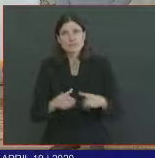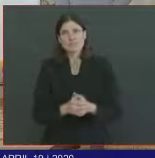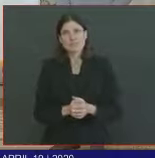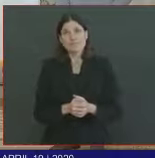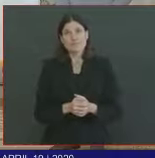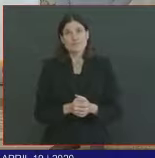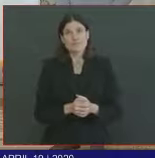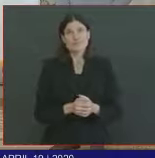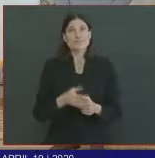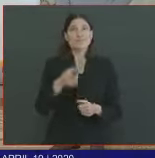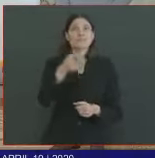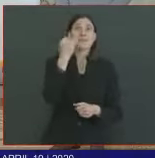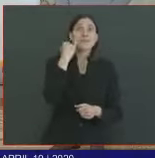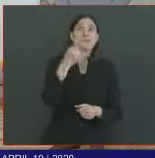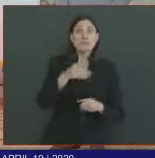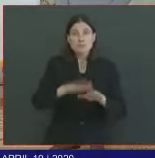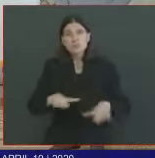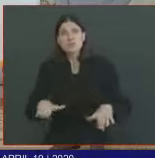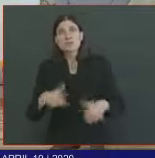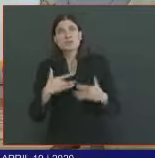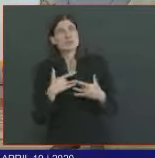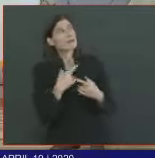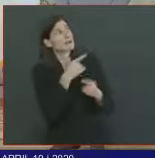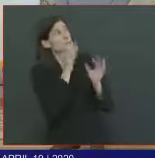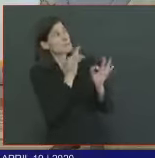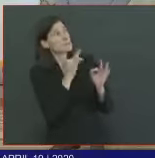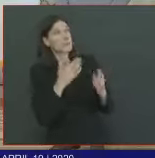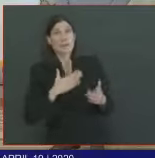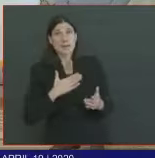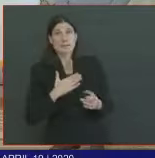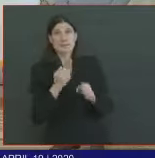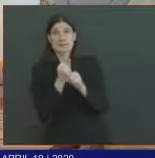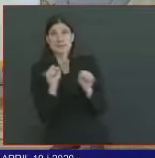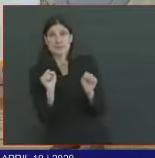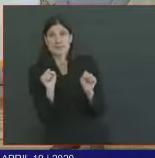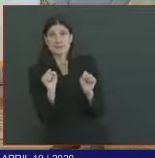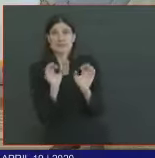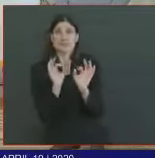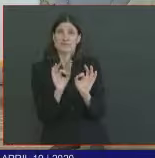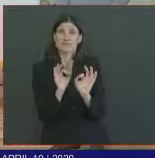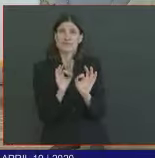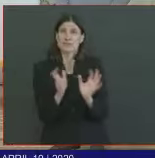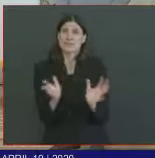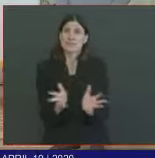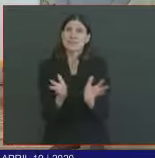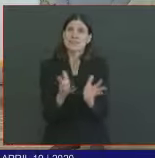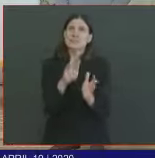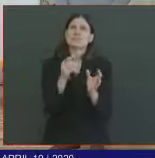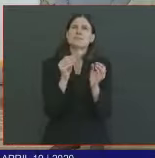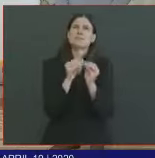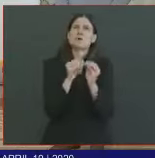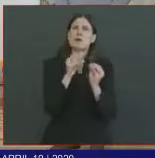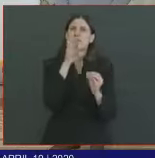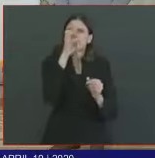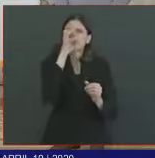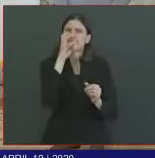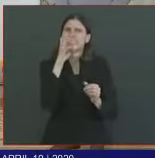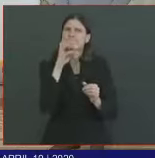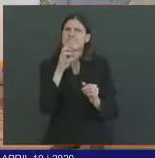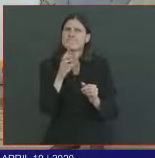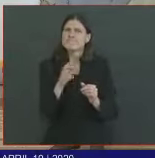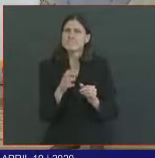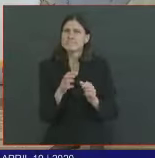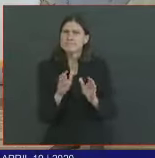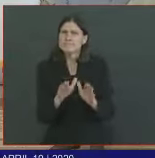and other people in your life, you know, just try a little extra hard to do what your teachers